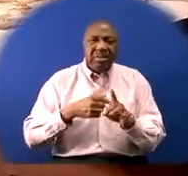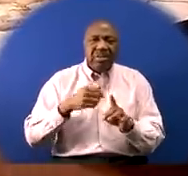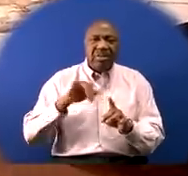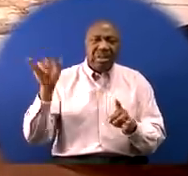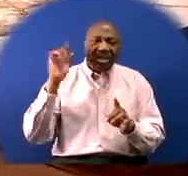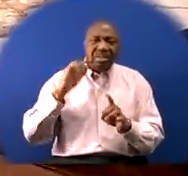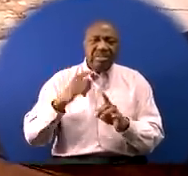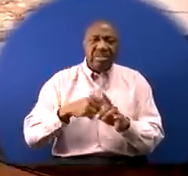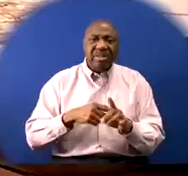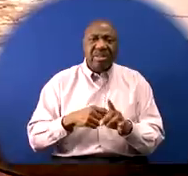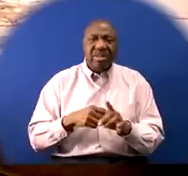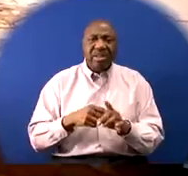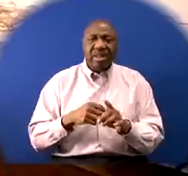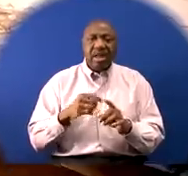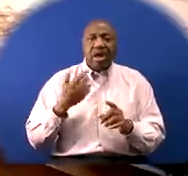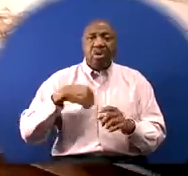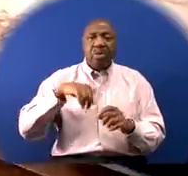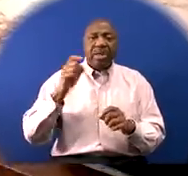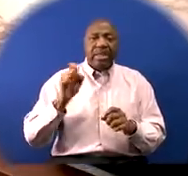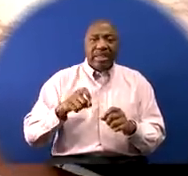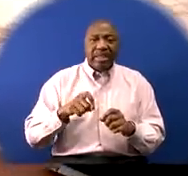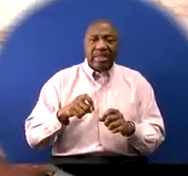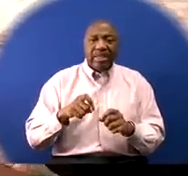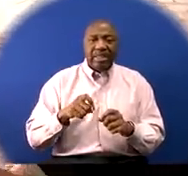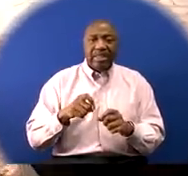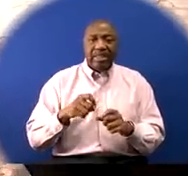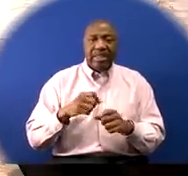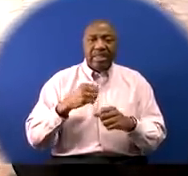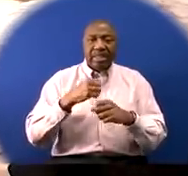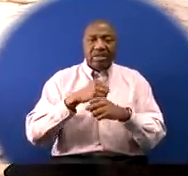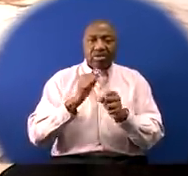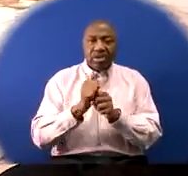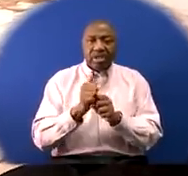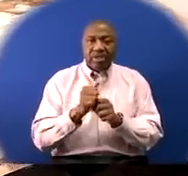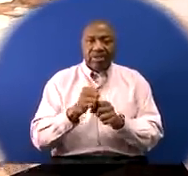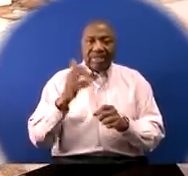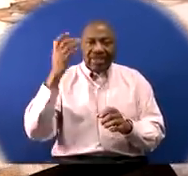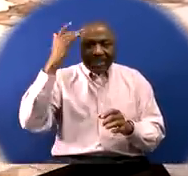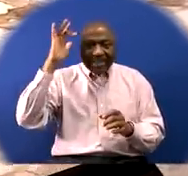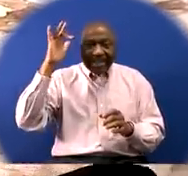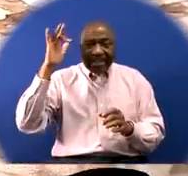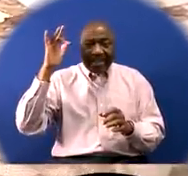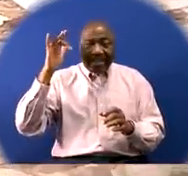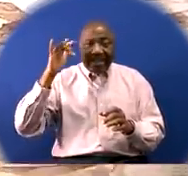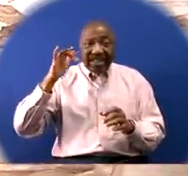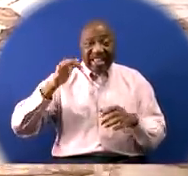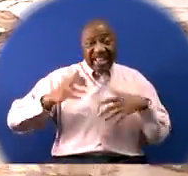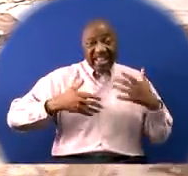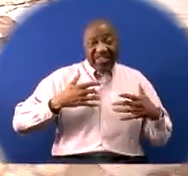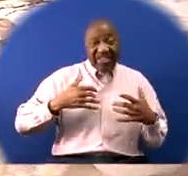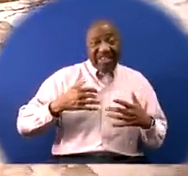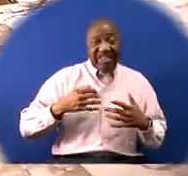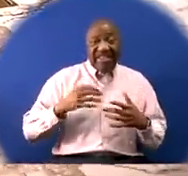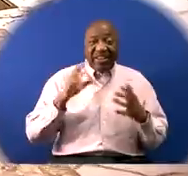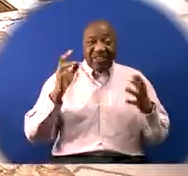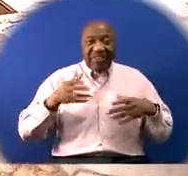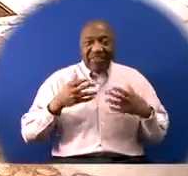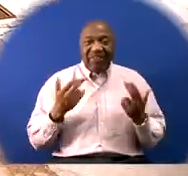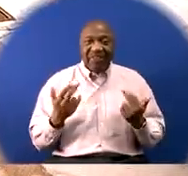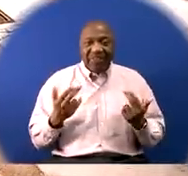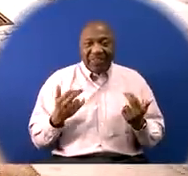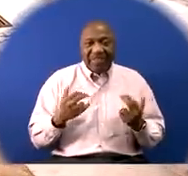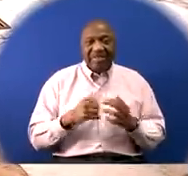says that creativity is intelligence having fun.